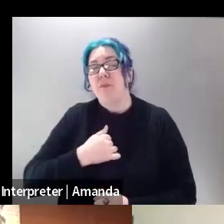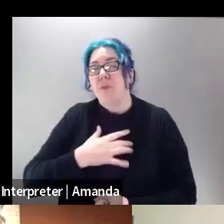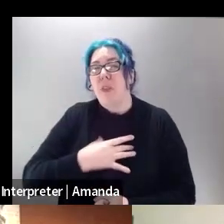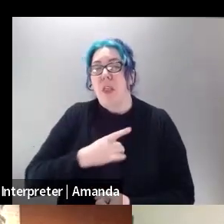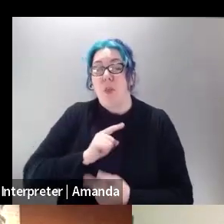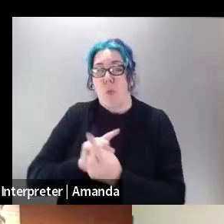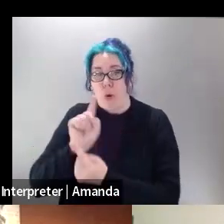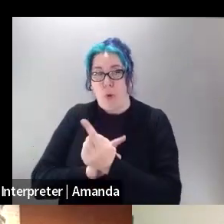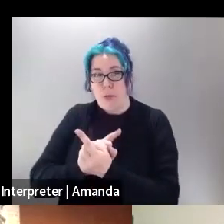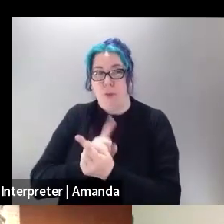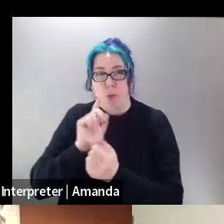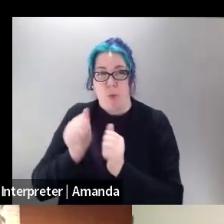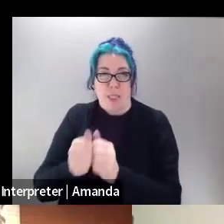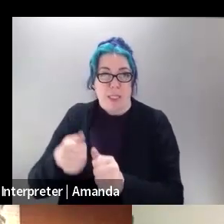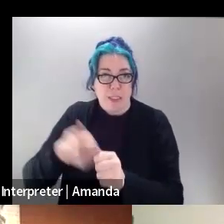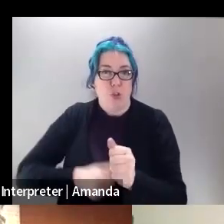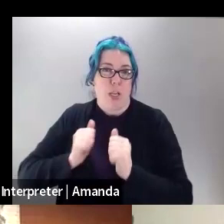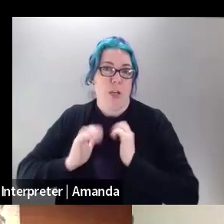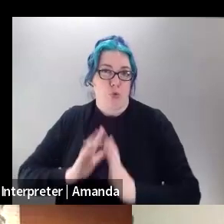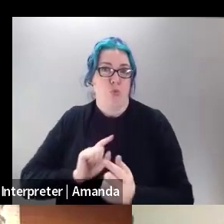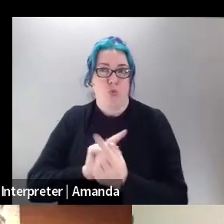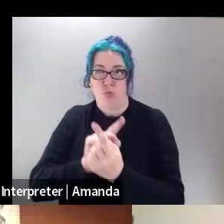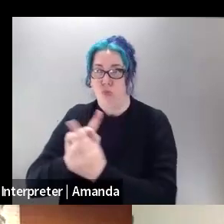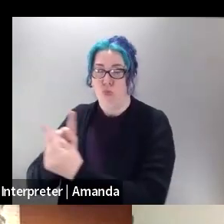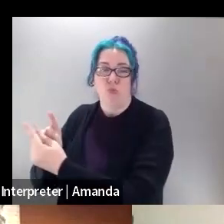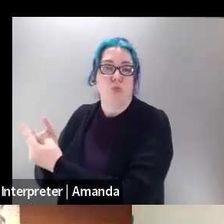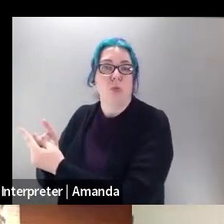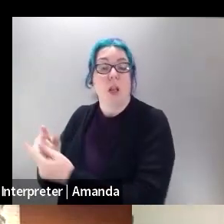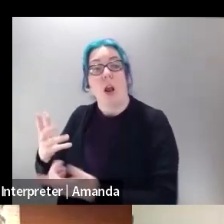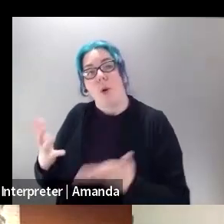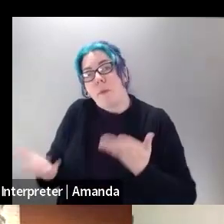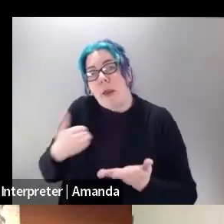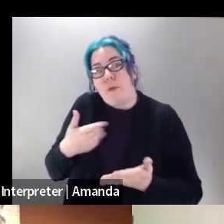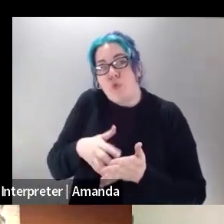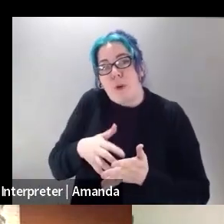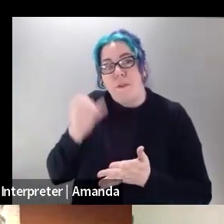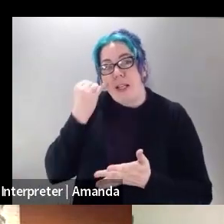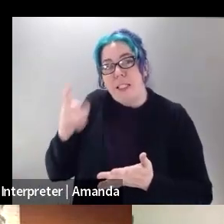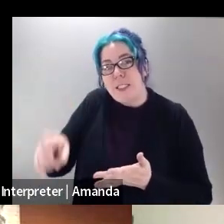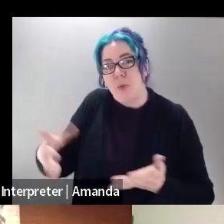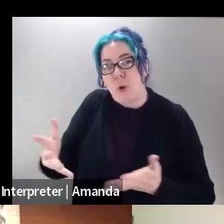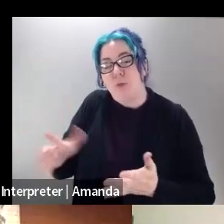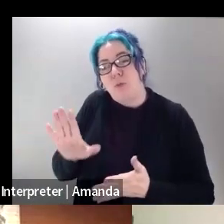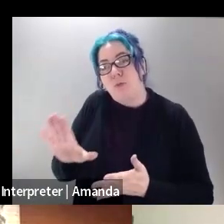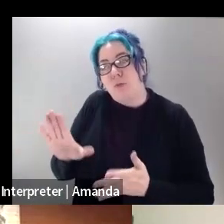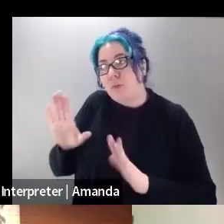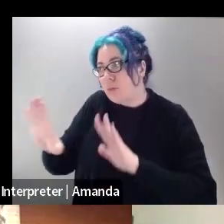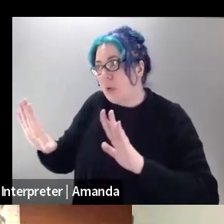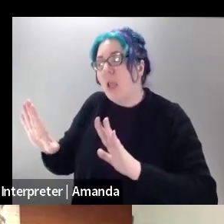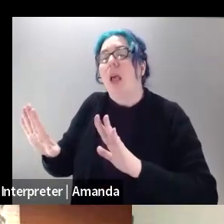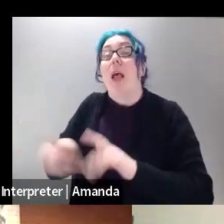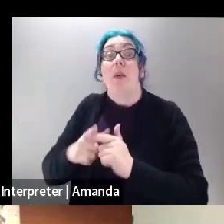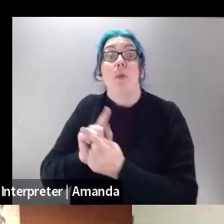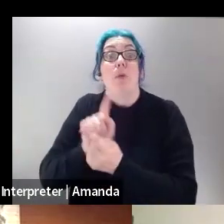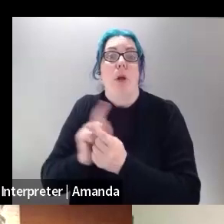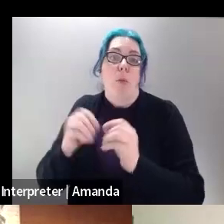able to kind of really even finesse further. What else are the needs? And that's something